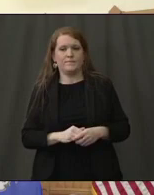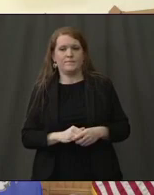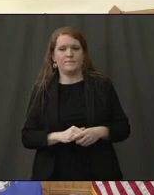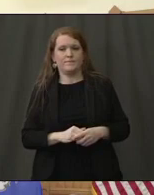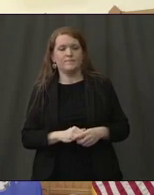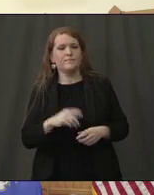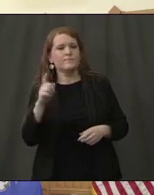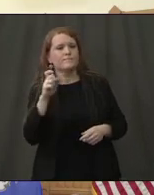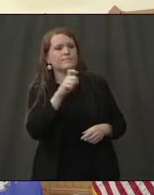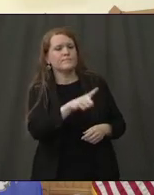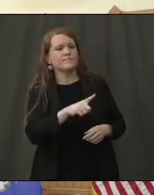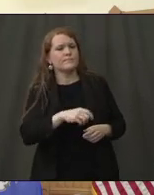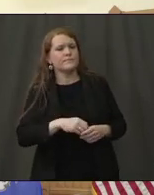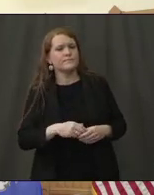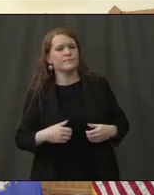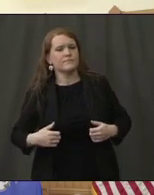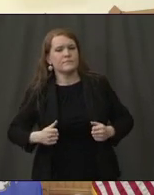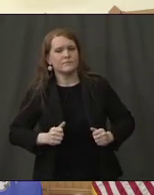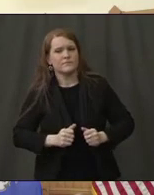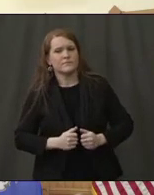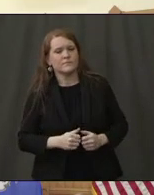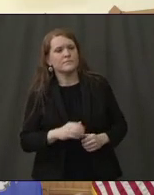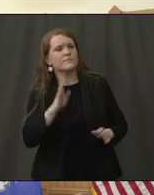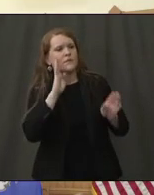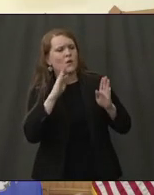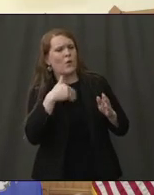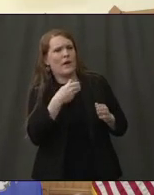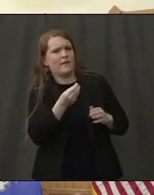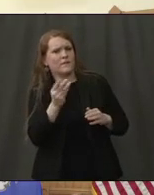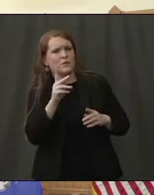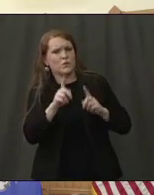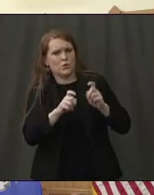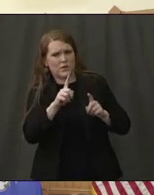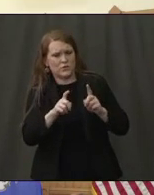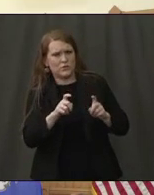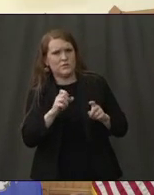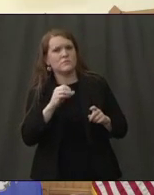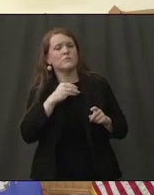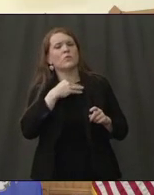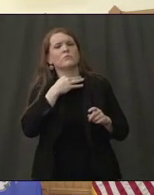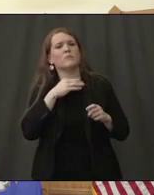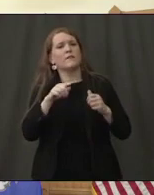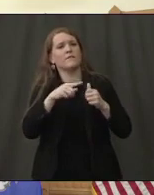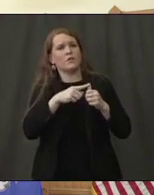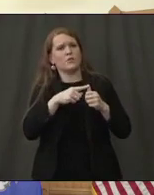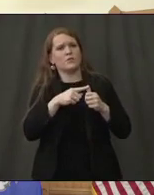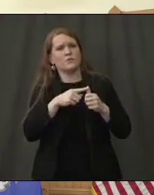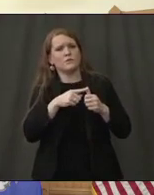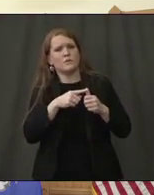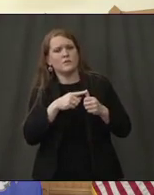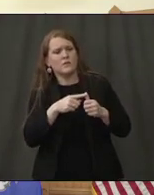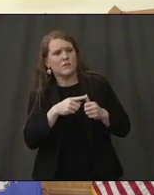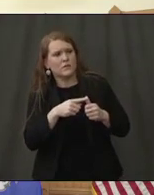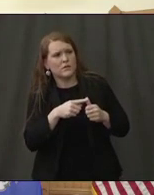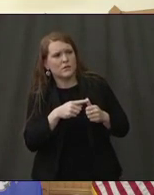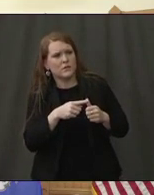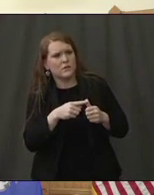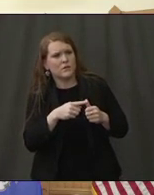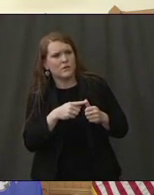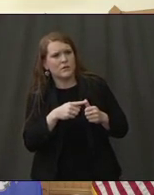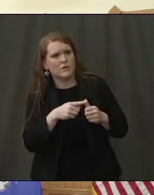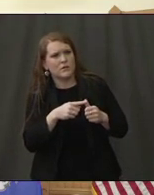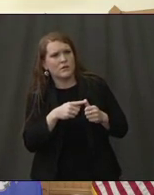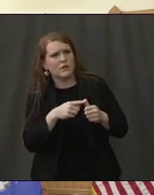Hi. I have a couple of questions. First, how many of the death certificates say COVID-19 was